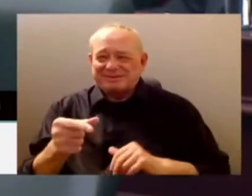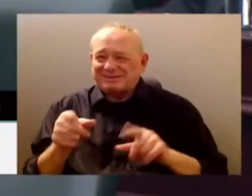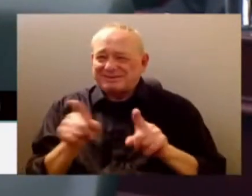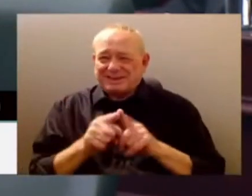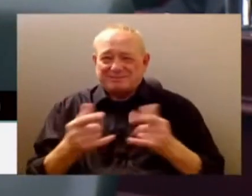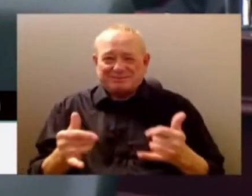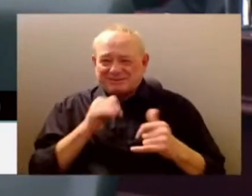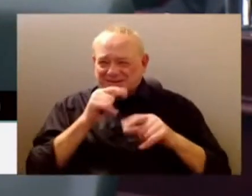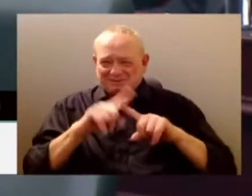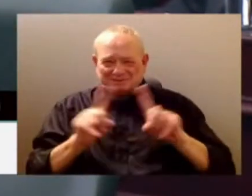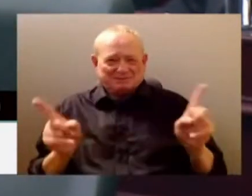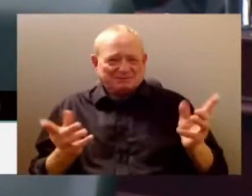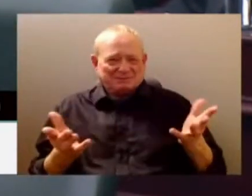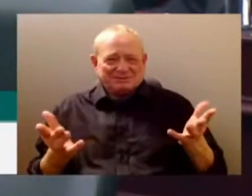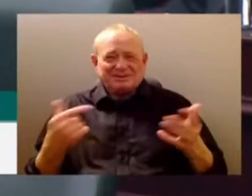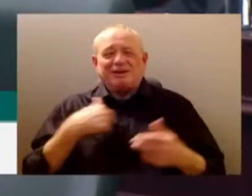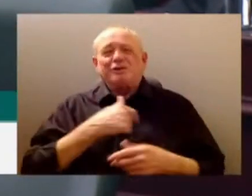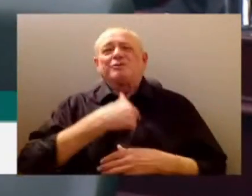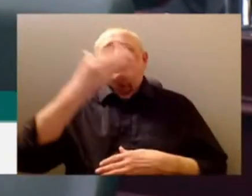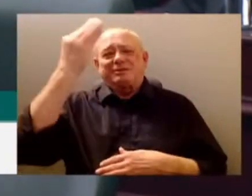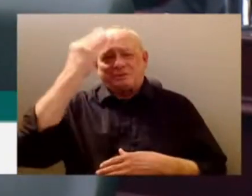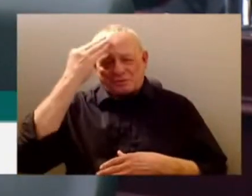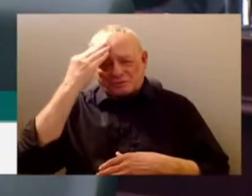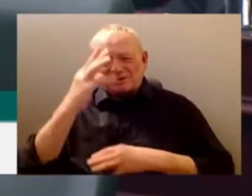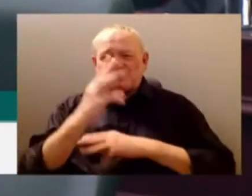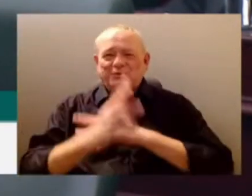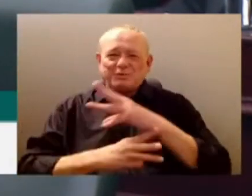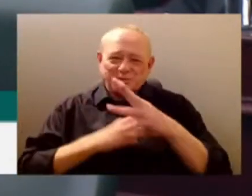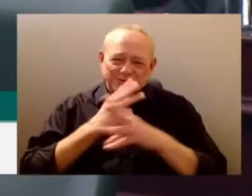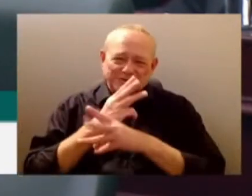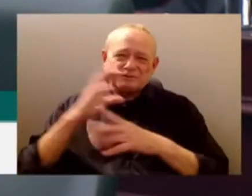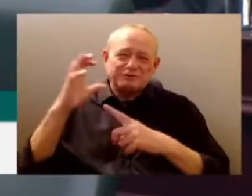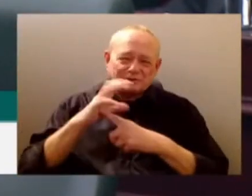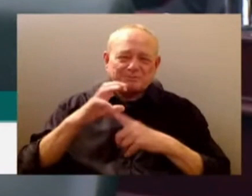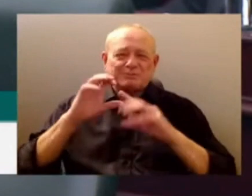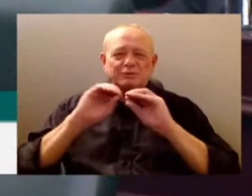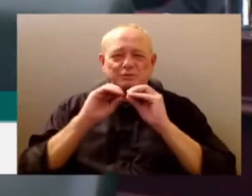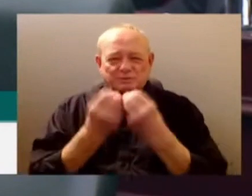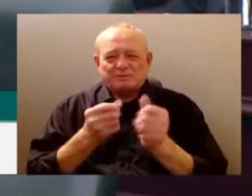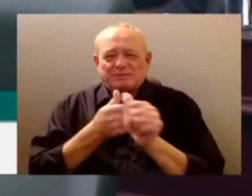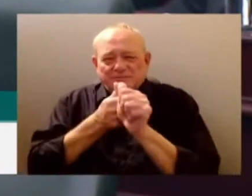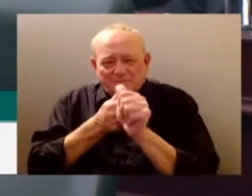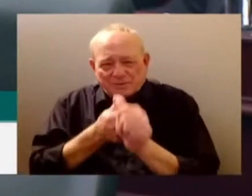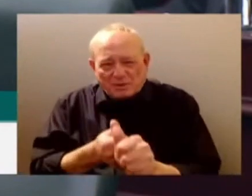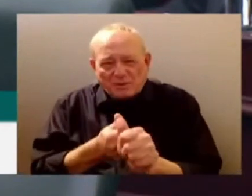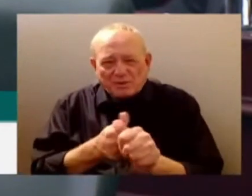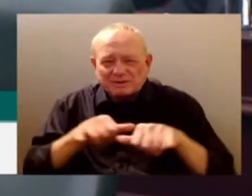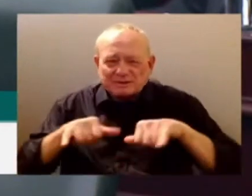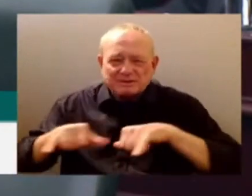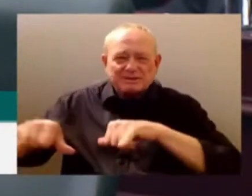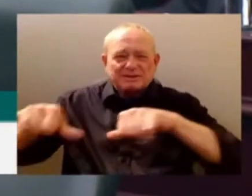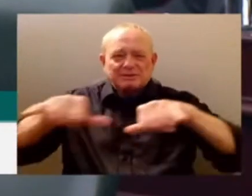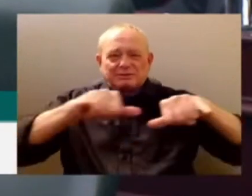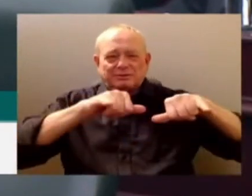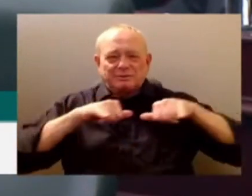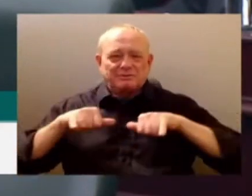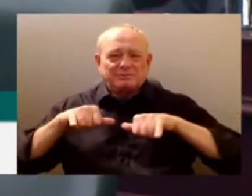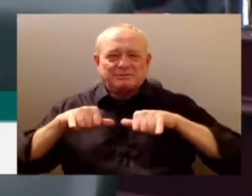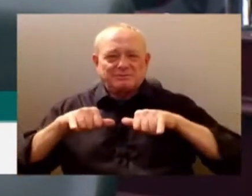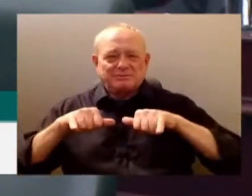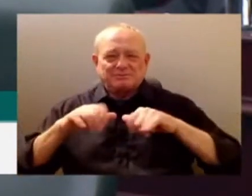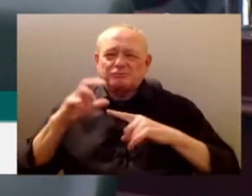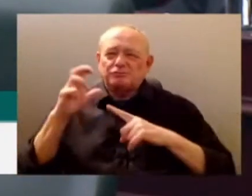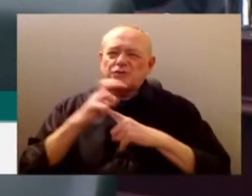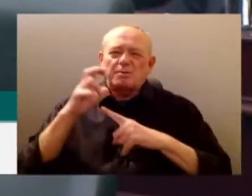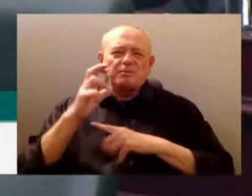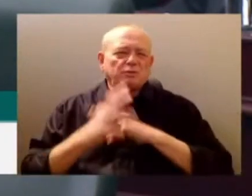follow international and national standards when it comes to our forestry operations. They do a great job. They do a world-class job, and the members opposite should be